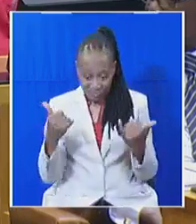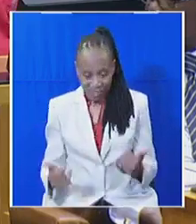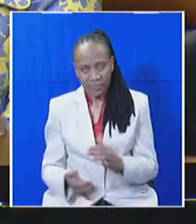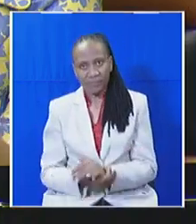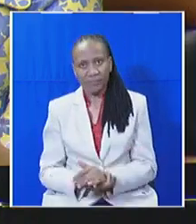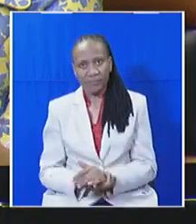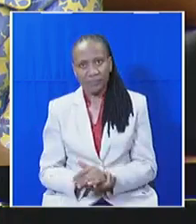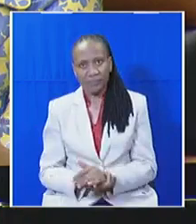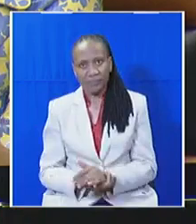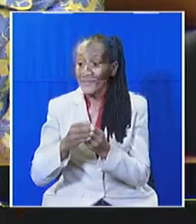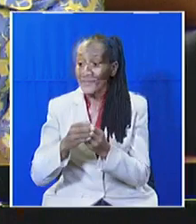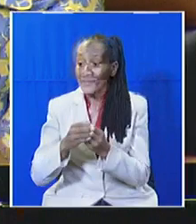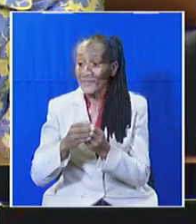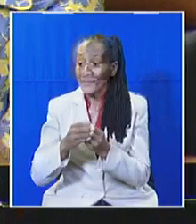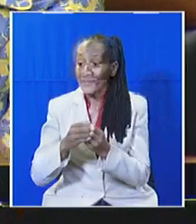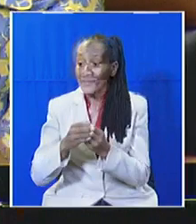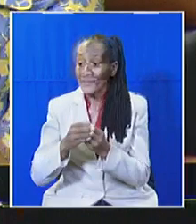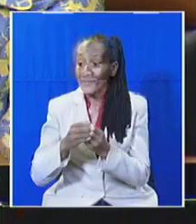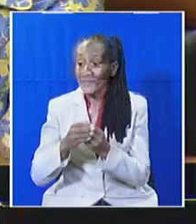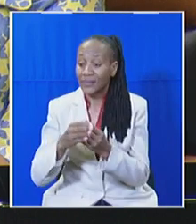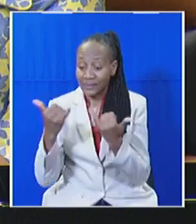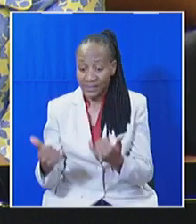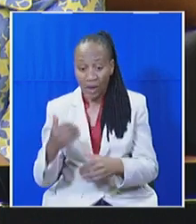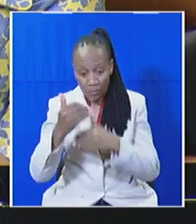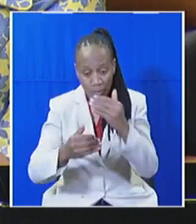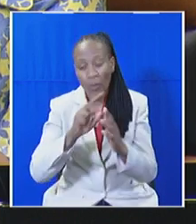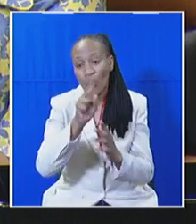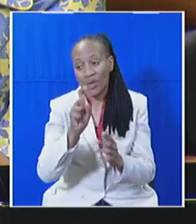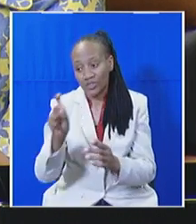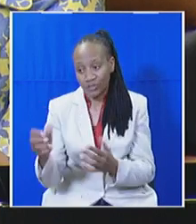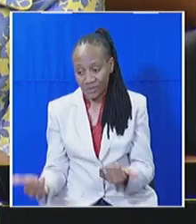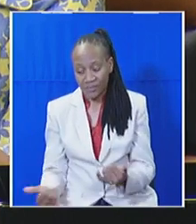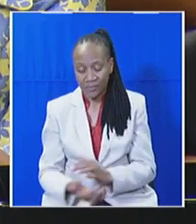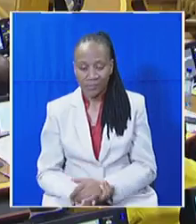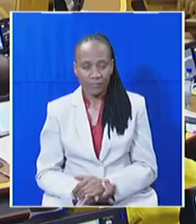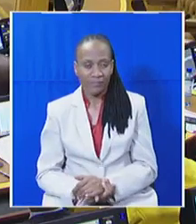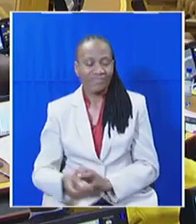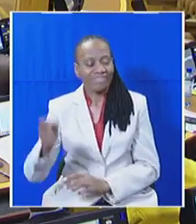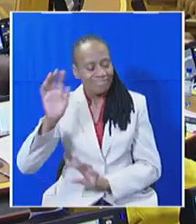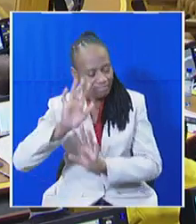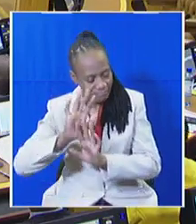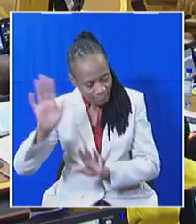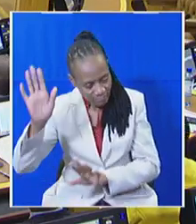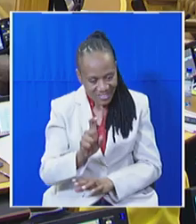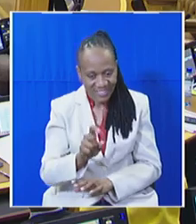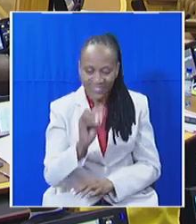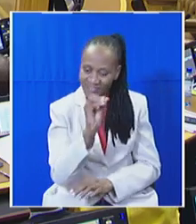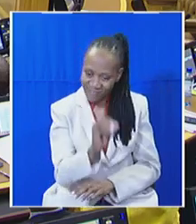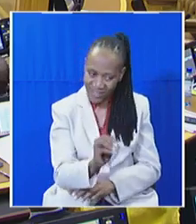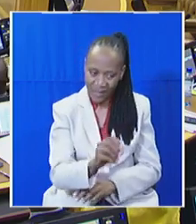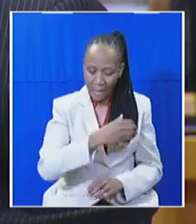let's pass to the next question. Madam Speaker, the question has not been answered.